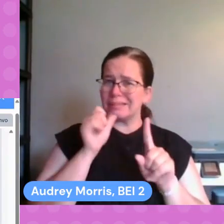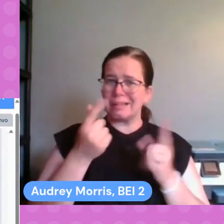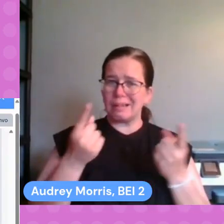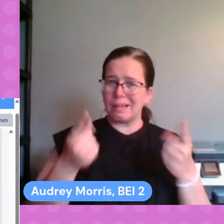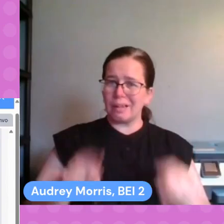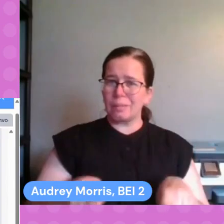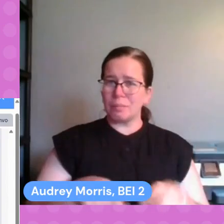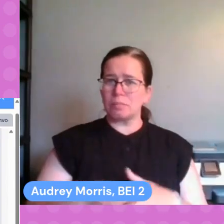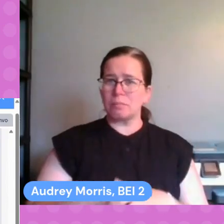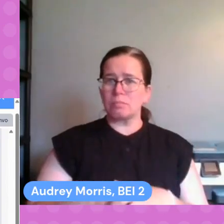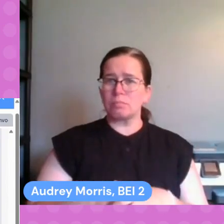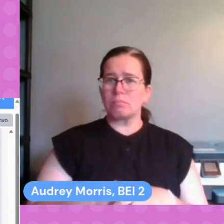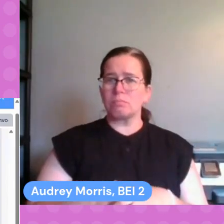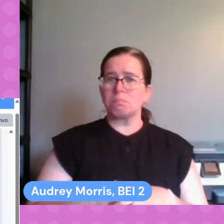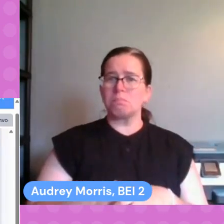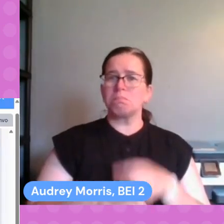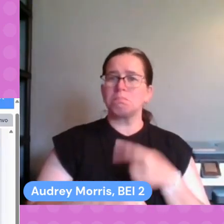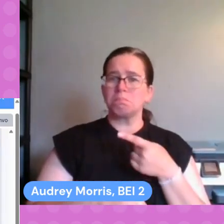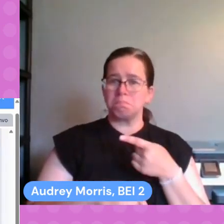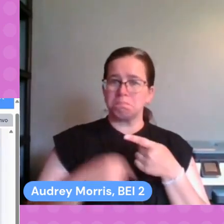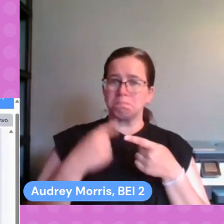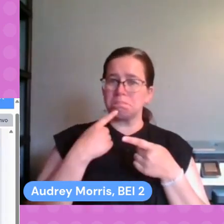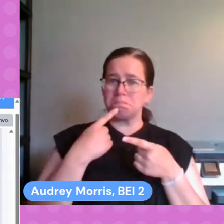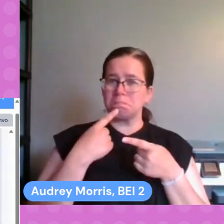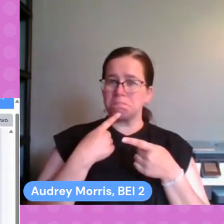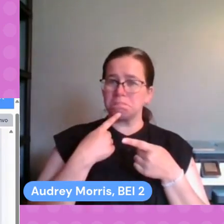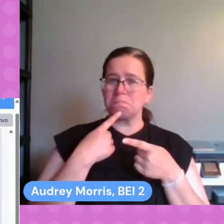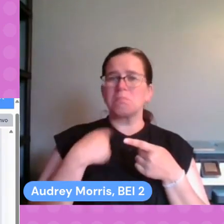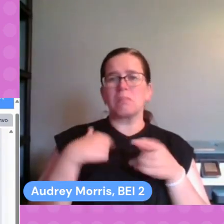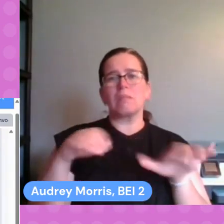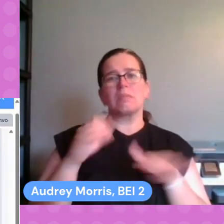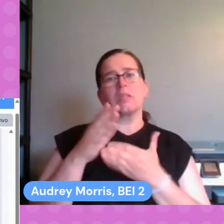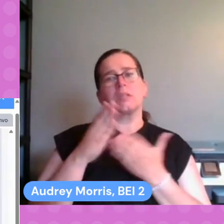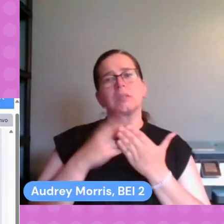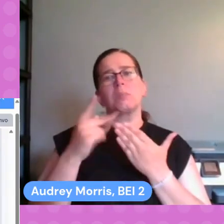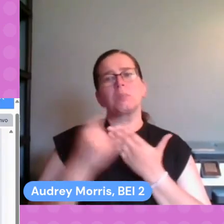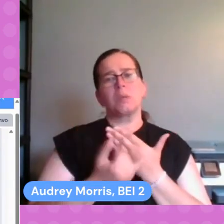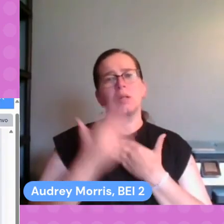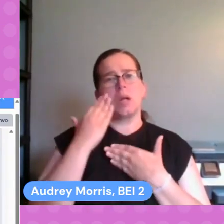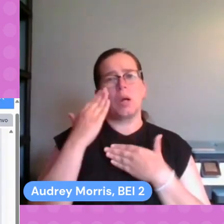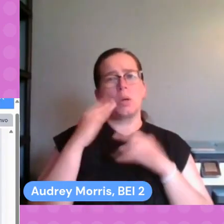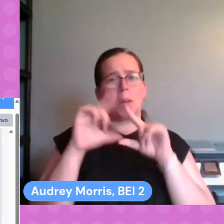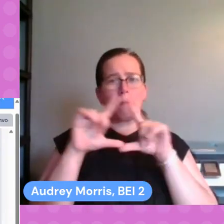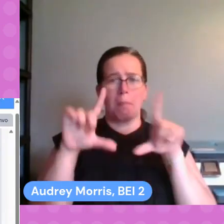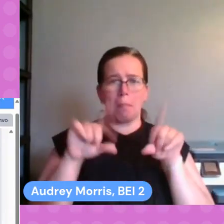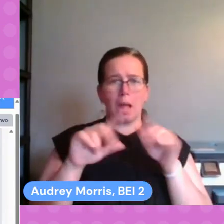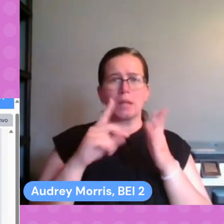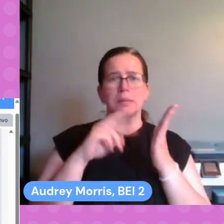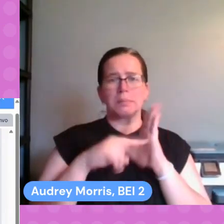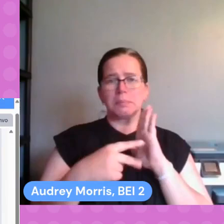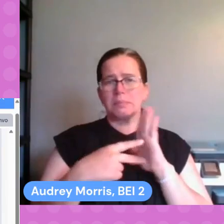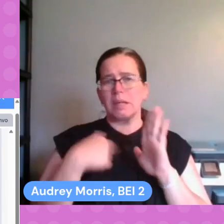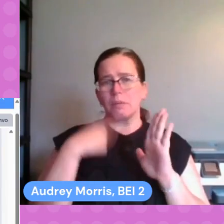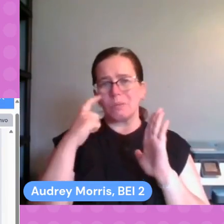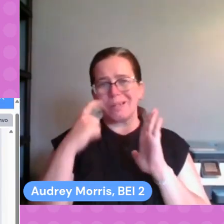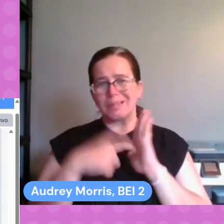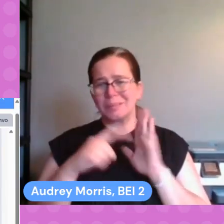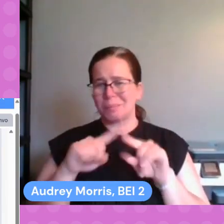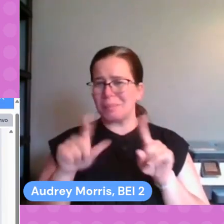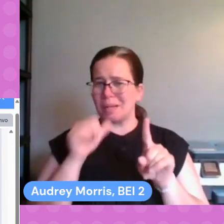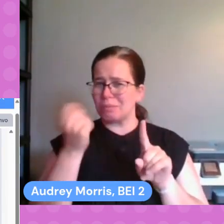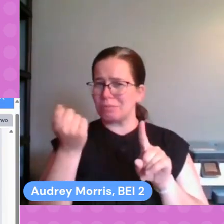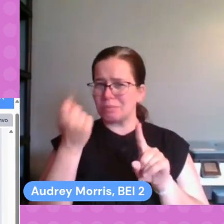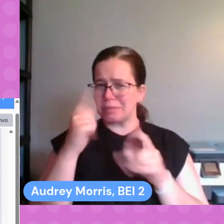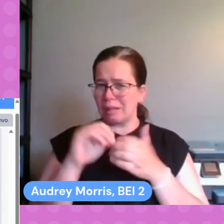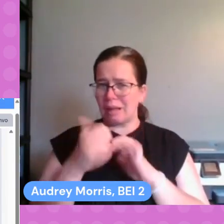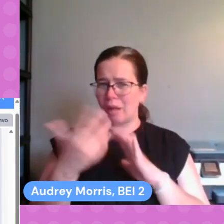I wonder why that is. I've done some Scratch projects. I know what these blocks are, and I can recognize them, but I don't understand how they're